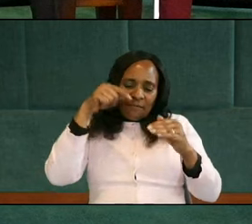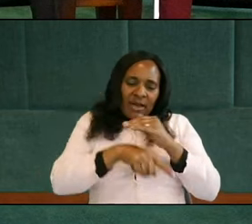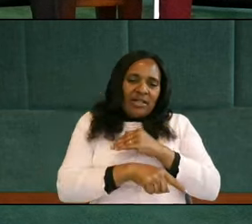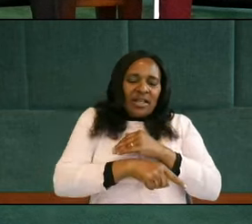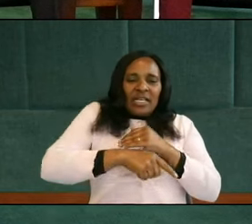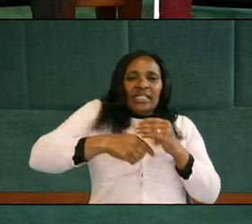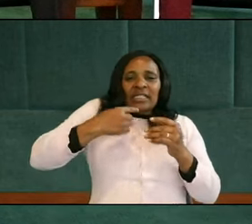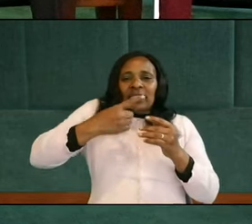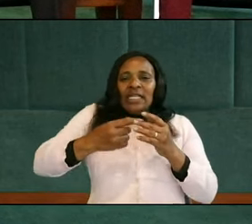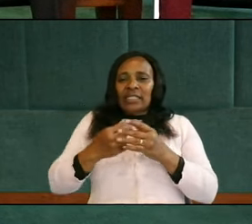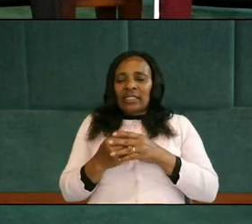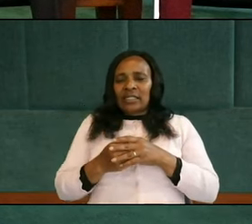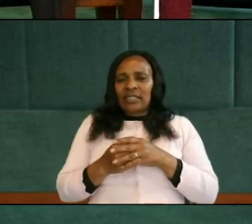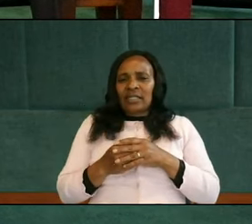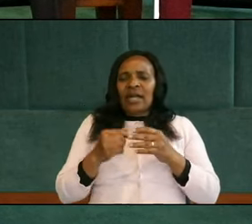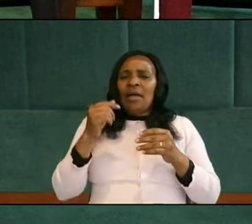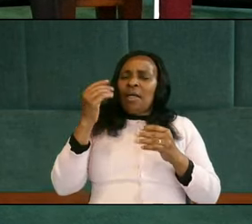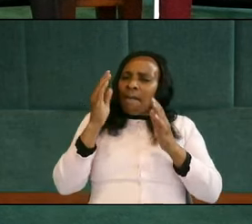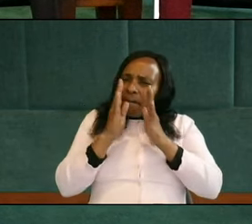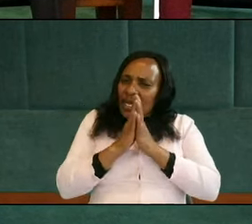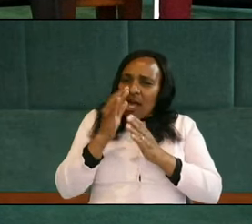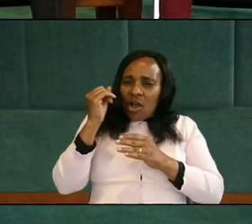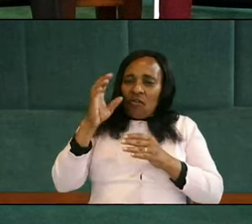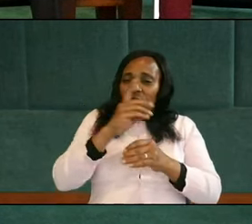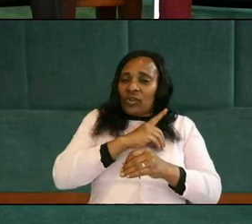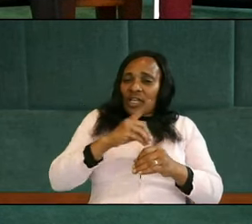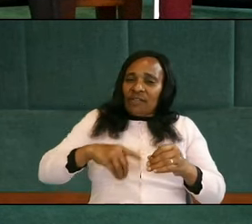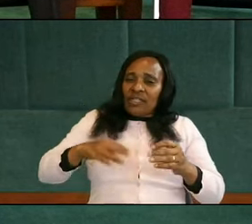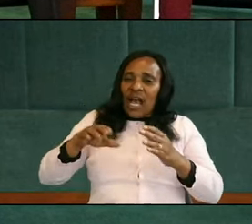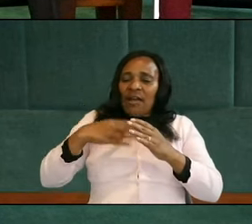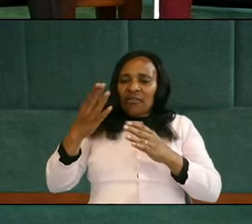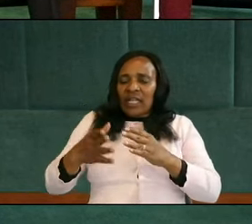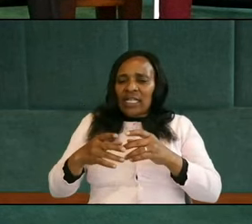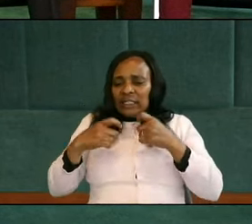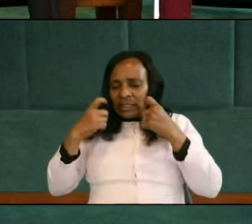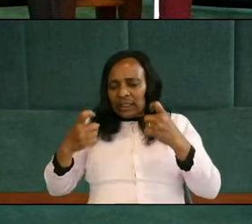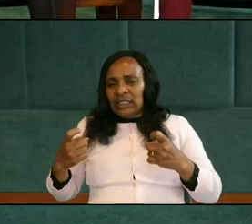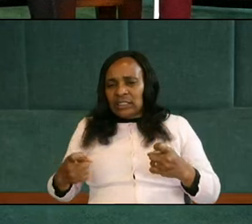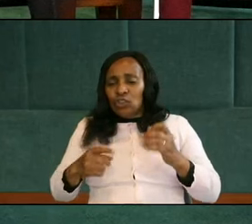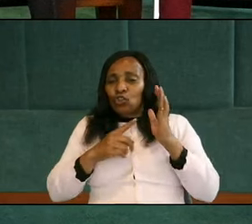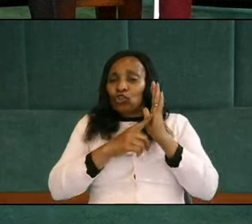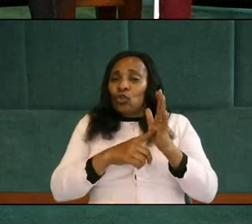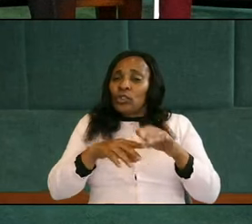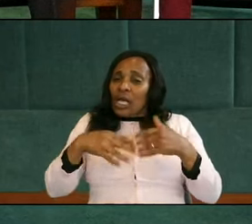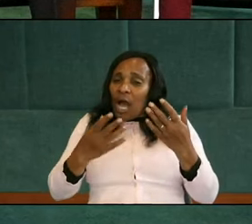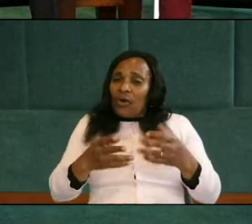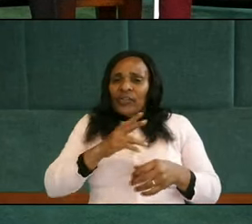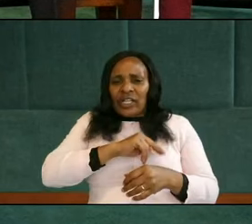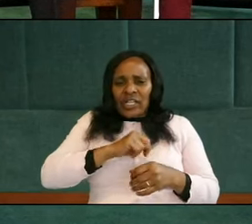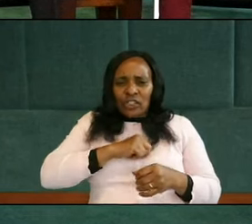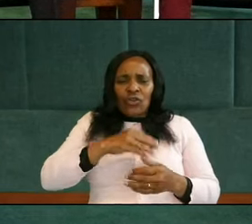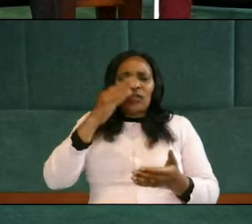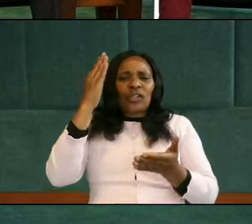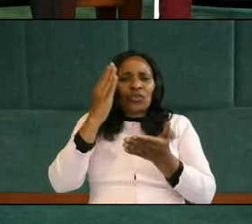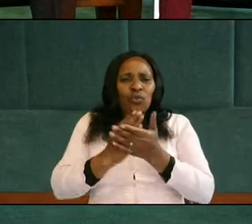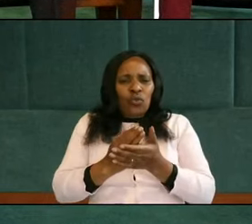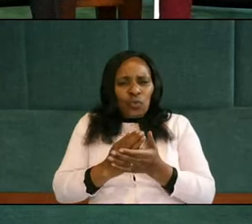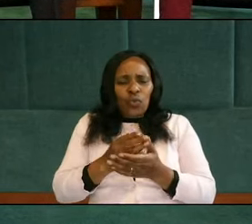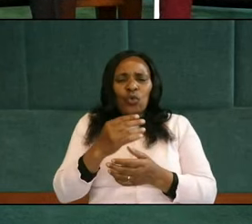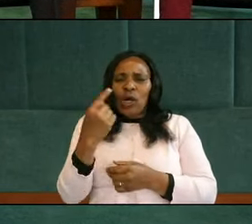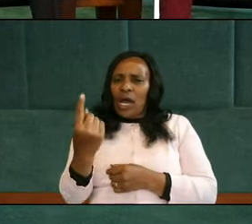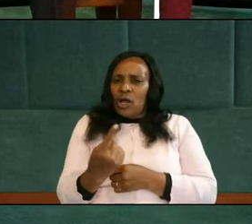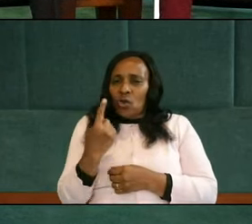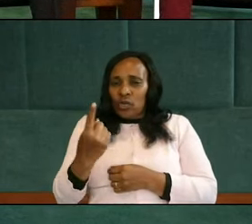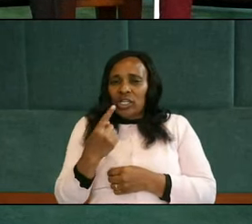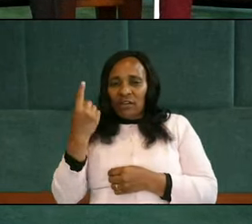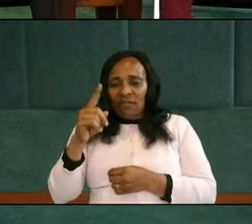it says, "The prayer of David after his fall illustrates the nature of true sorrow for sin. In fact,